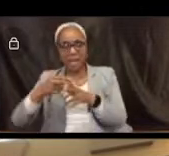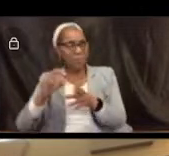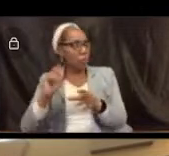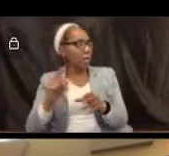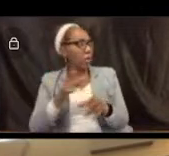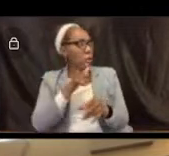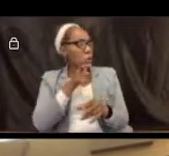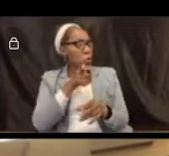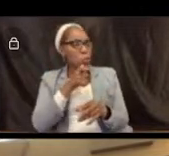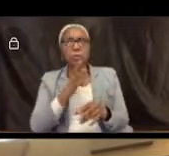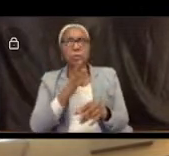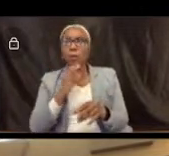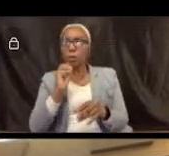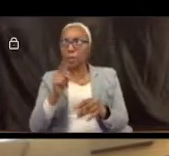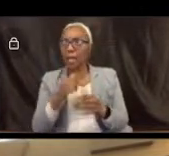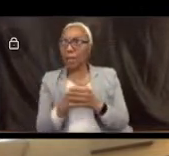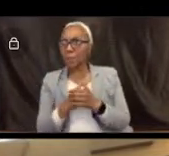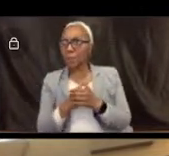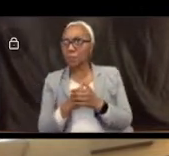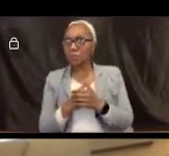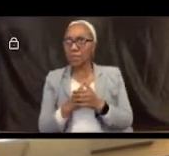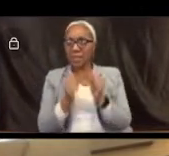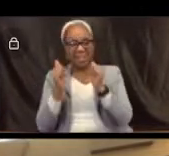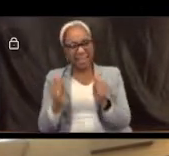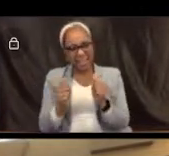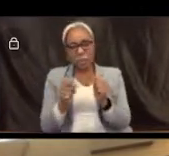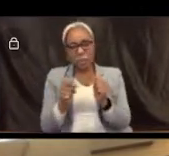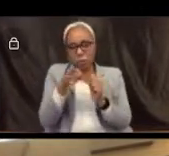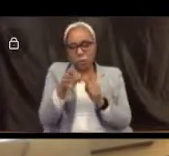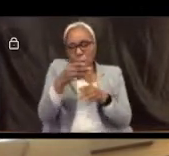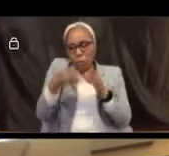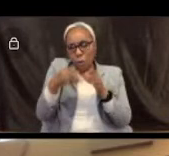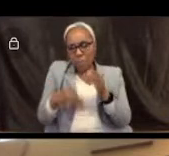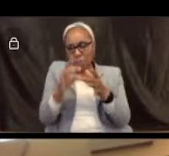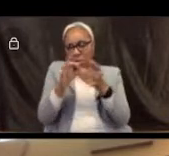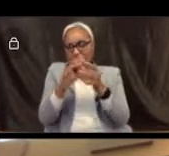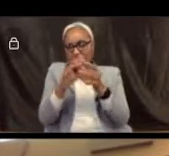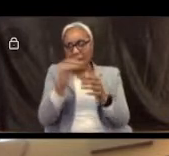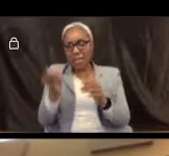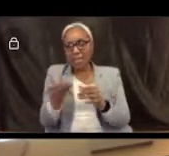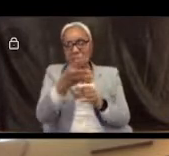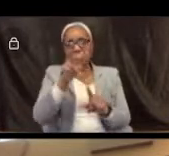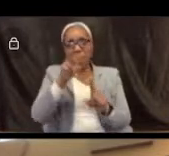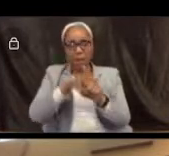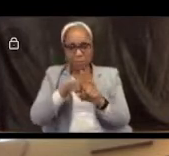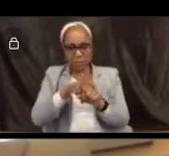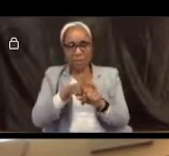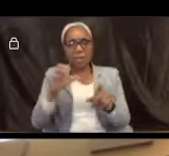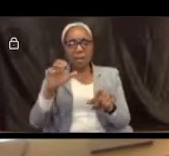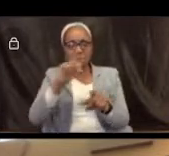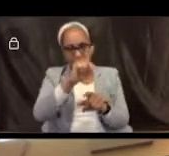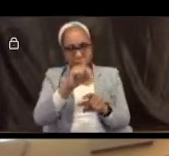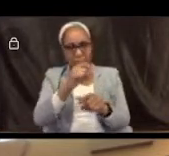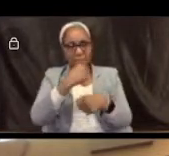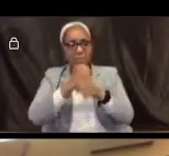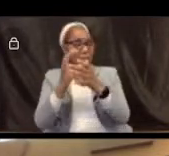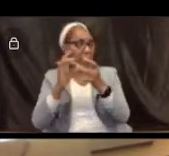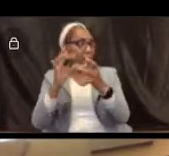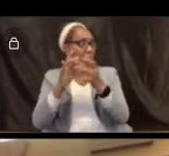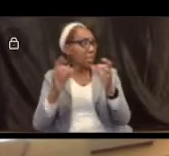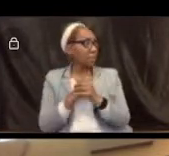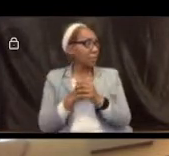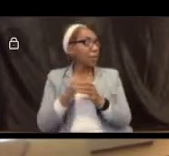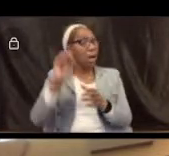I do think that you need to wrap up your comments and give the applicant an opportunity to come back and make a comment.